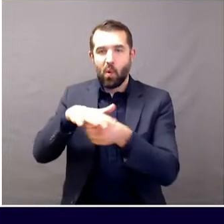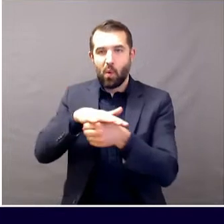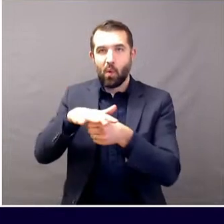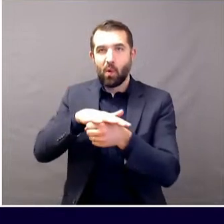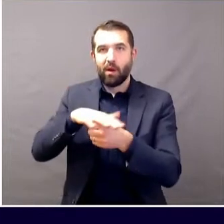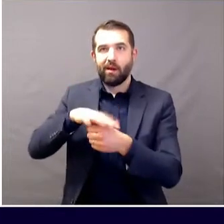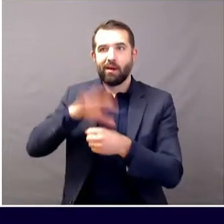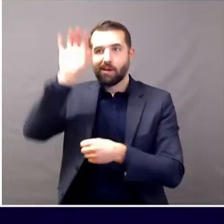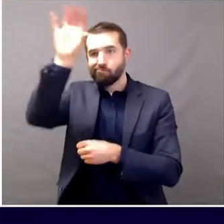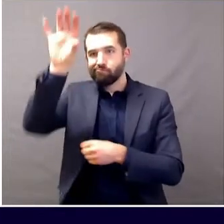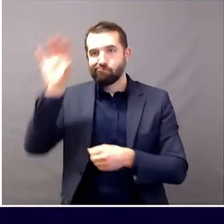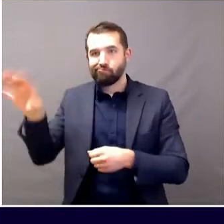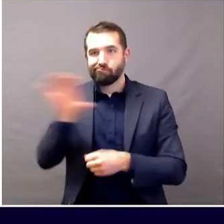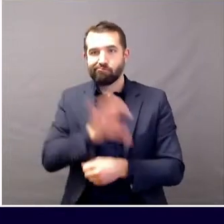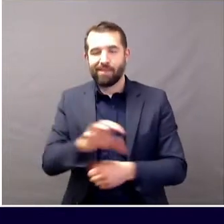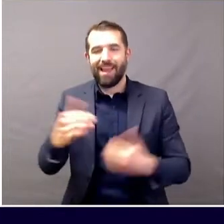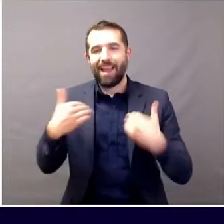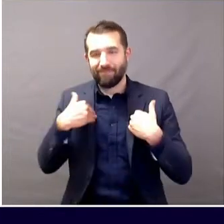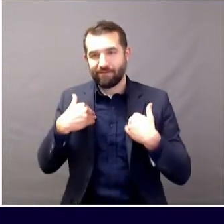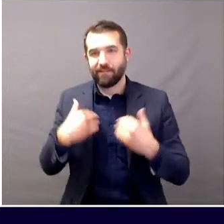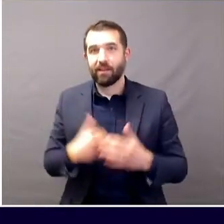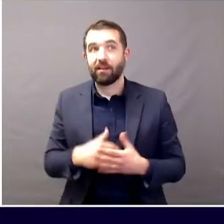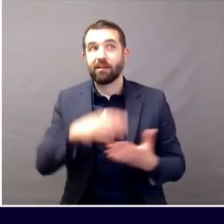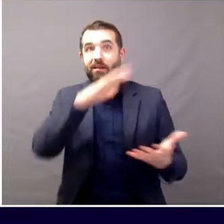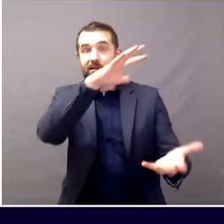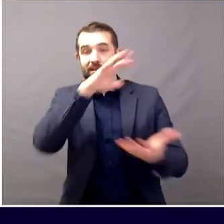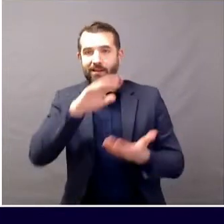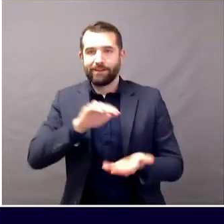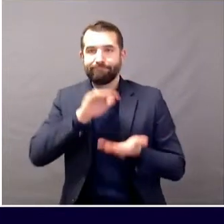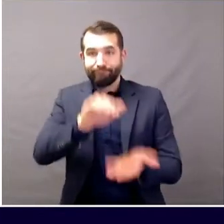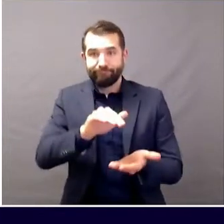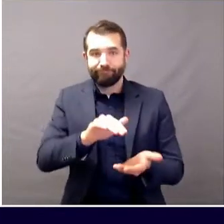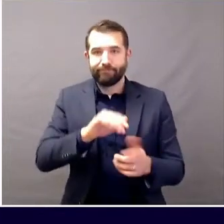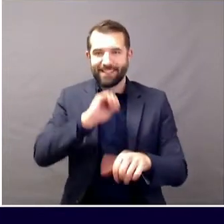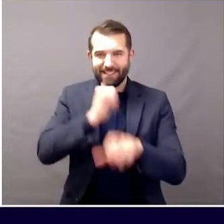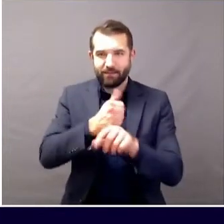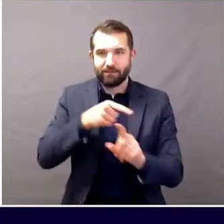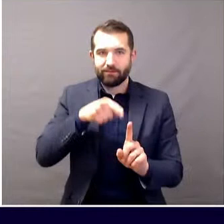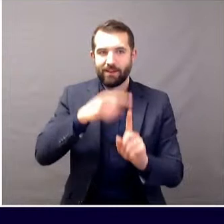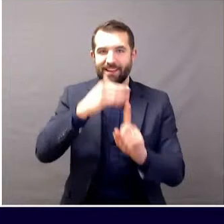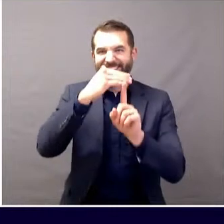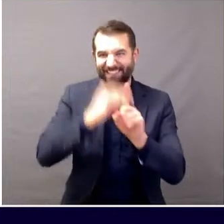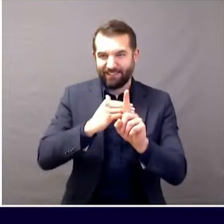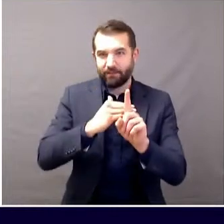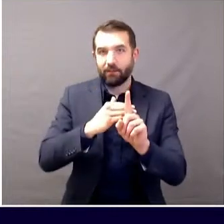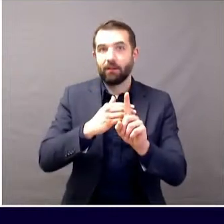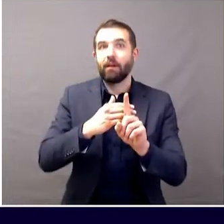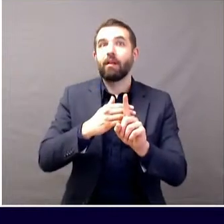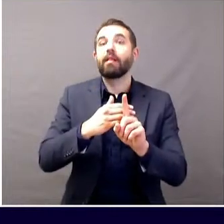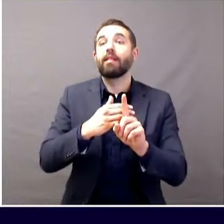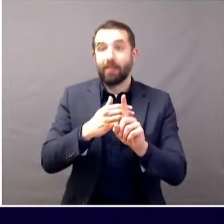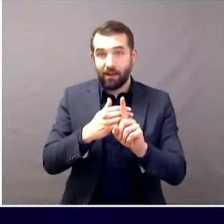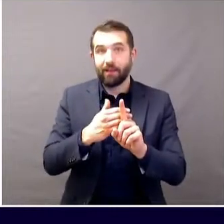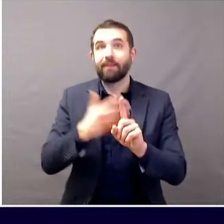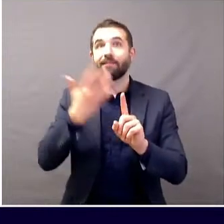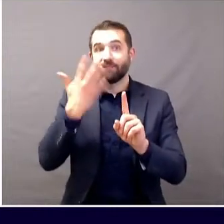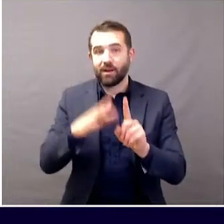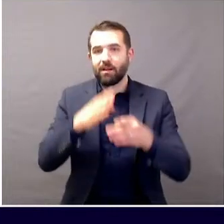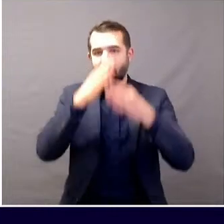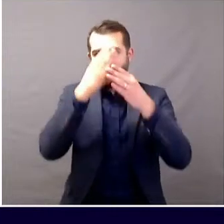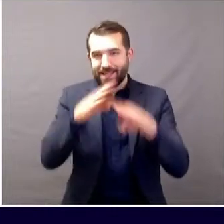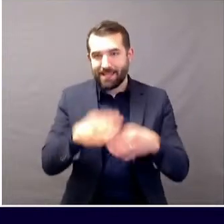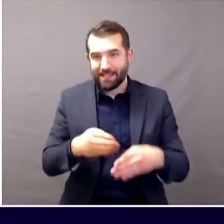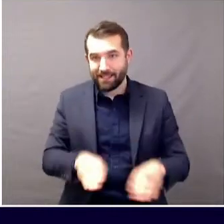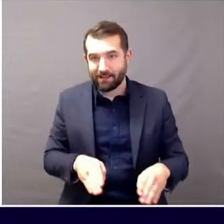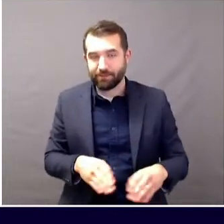in painstaking fashion. It's pretty difficult to do that. And they are being dosed out, allocated out to the teams that are going